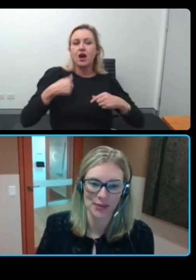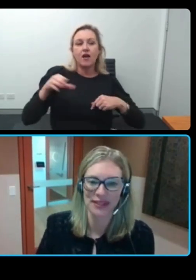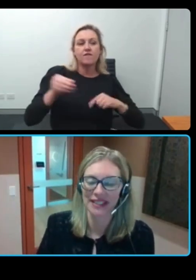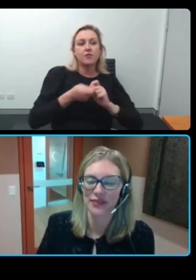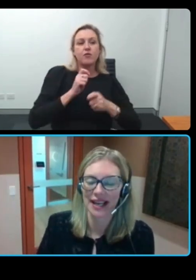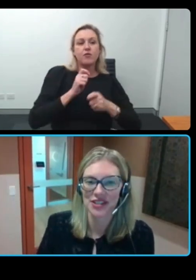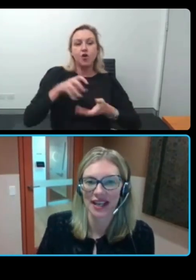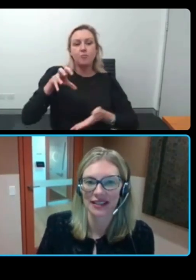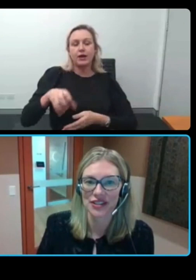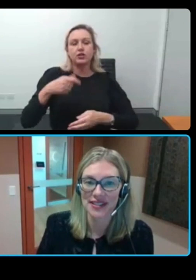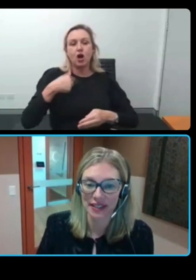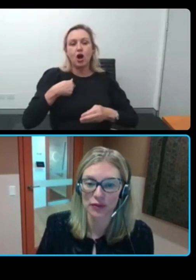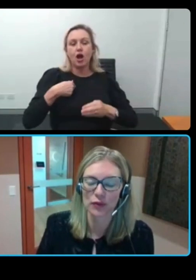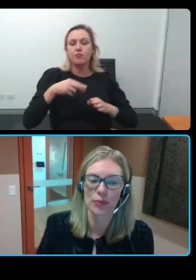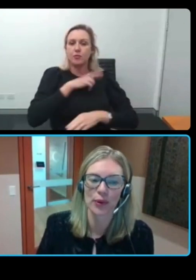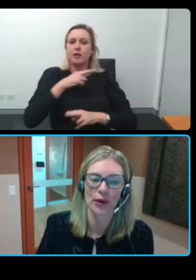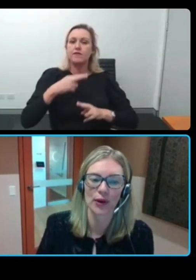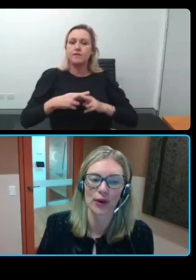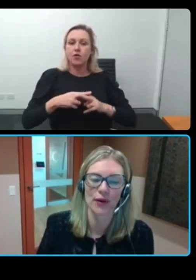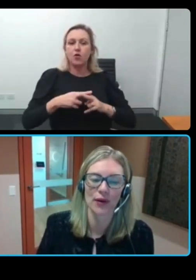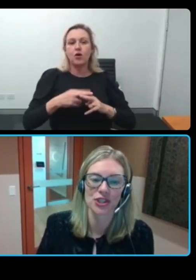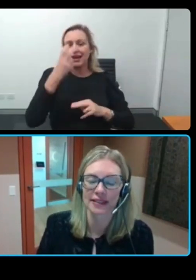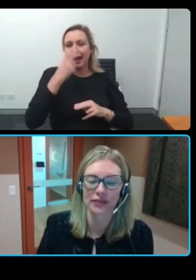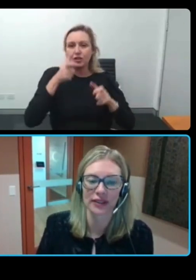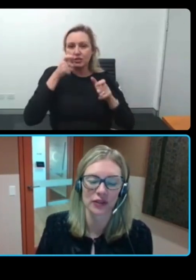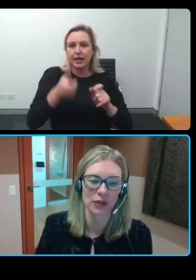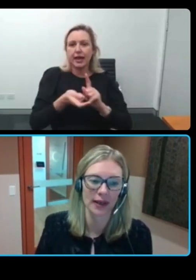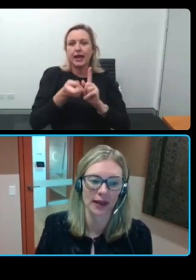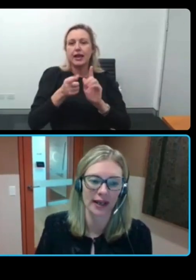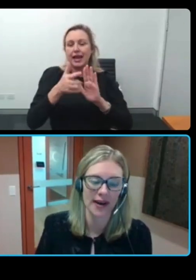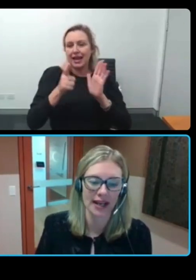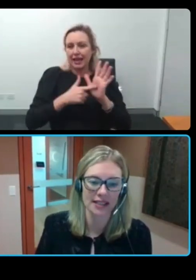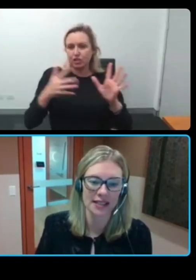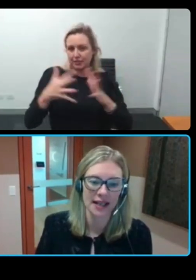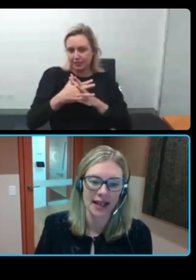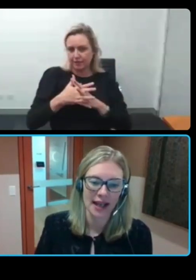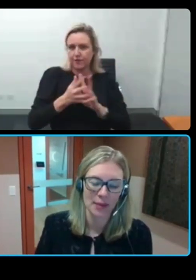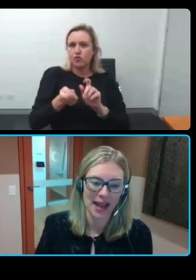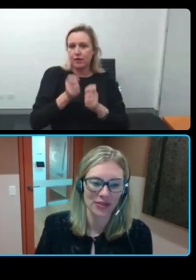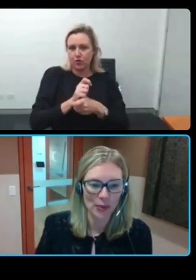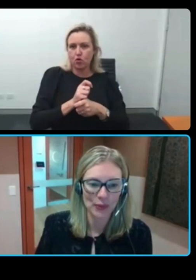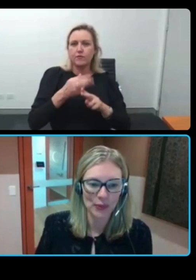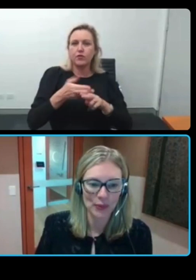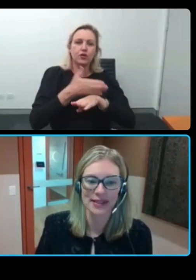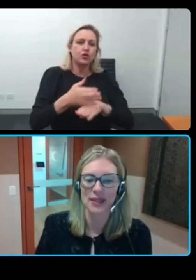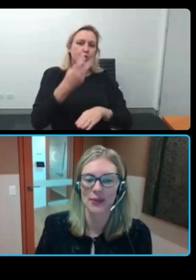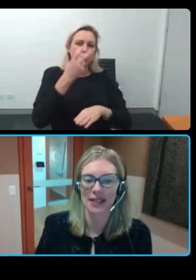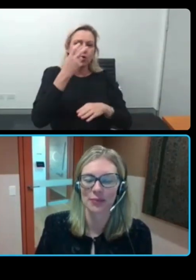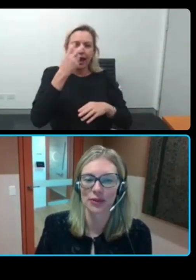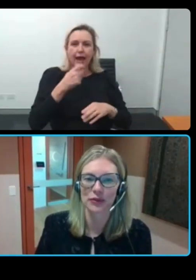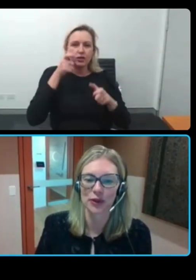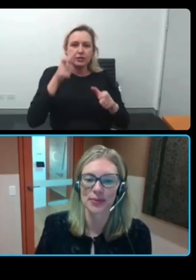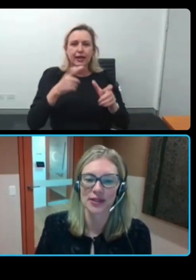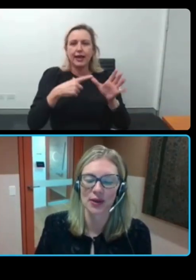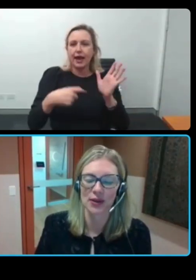have responsibility for the Aged Care Legislative Reform Program, which includes delivery of the new Aged Care Act. At the moment, we're consulting